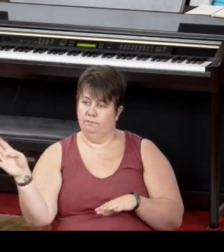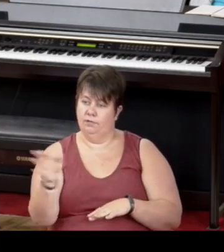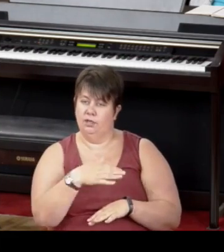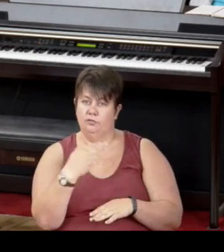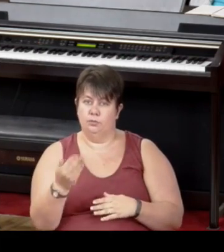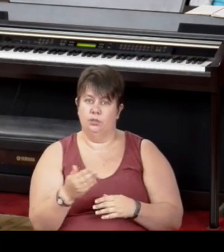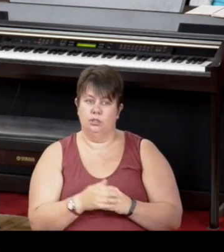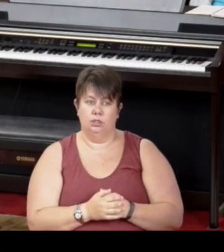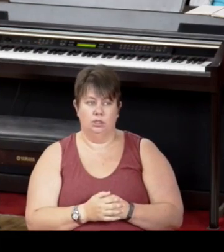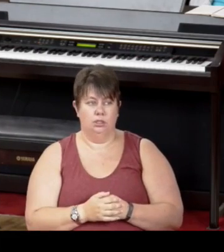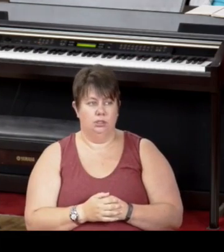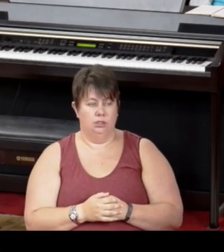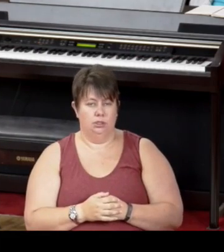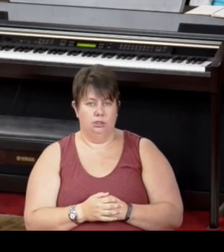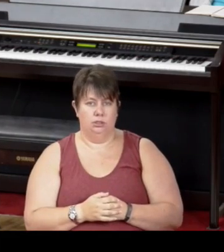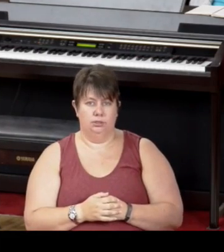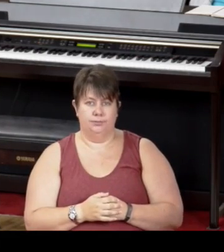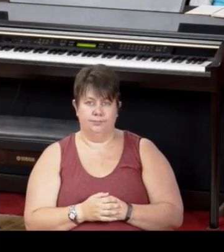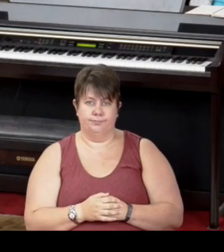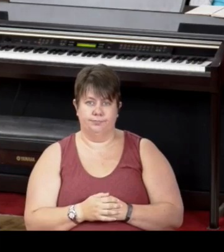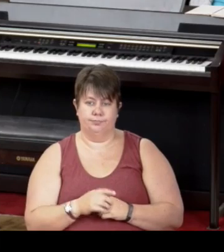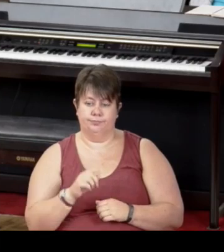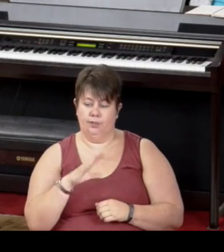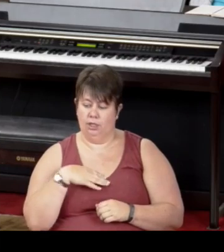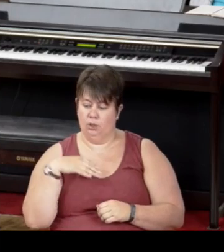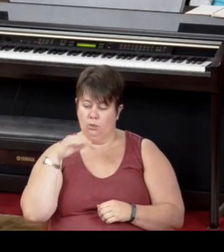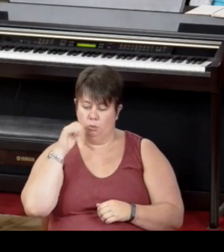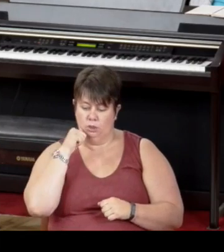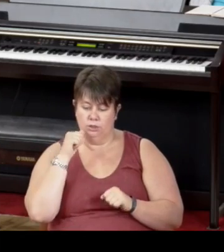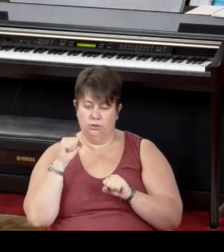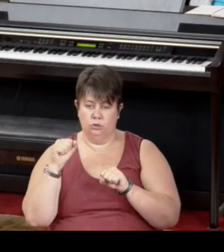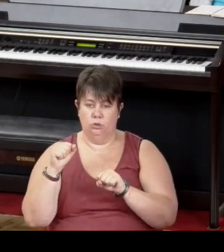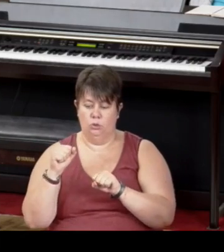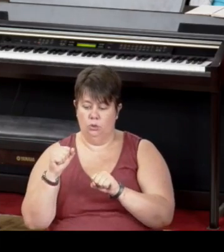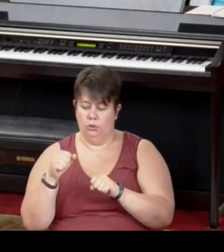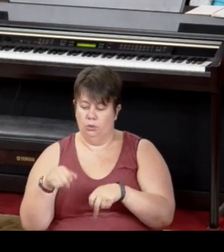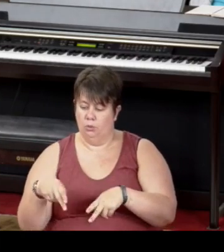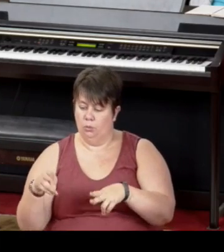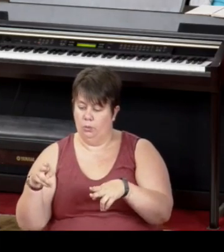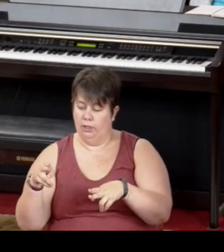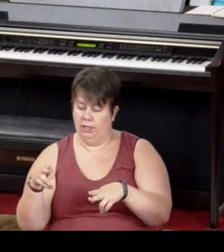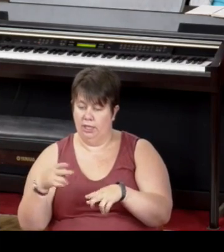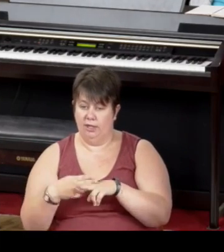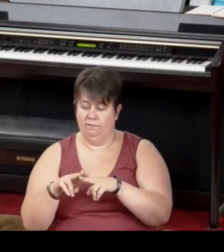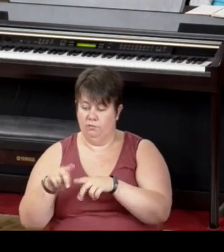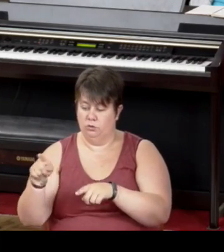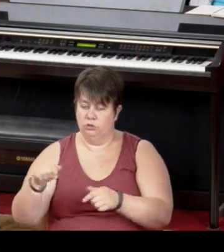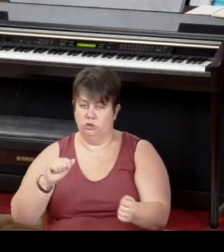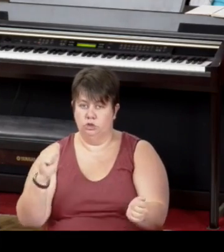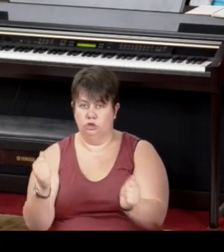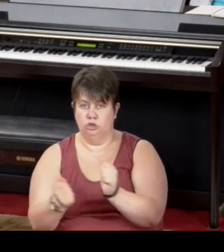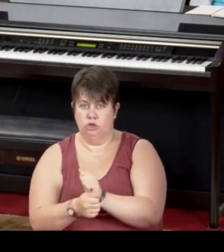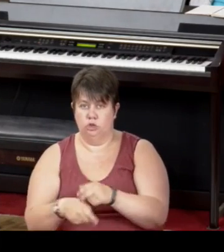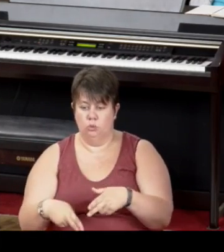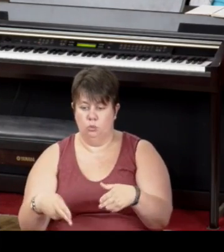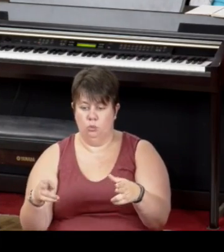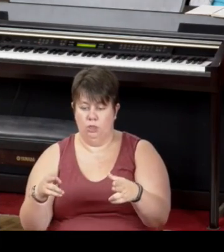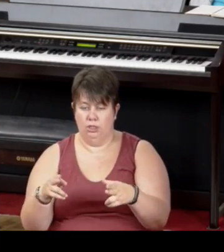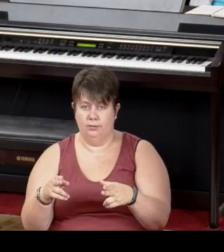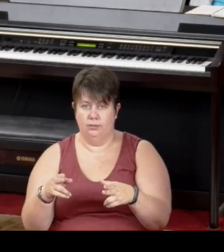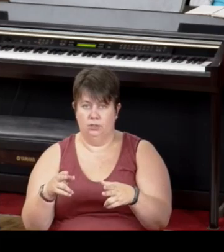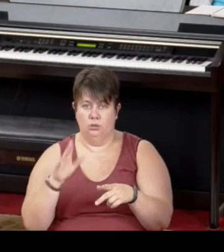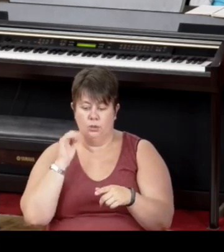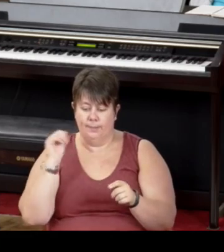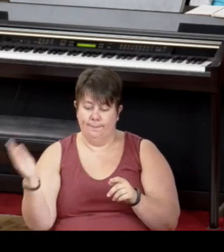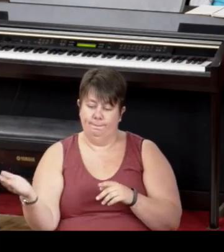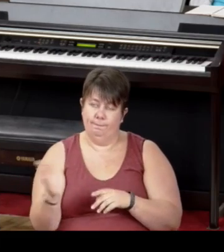deal fairly with people according to their actions. If they repent and turn back to God, then what they will receive